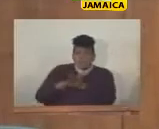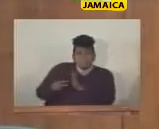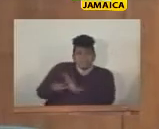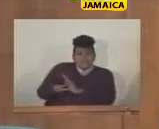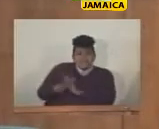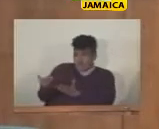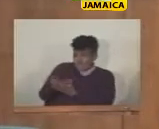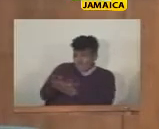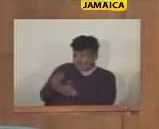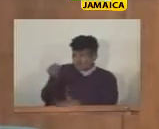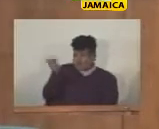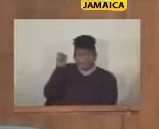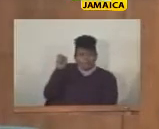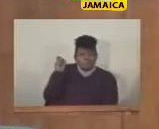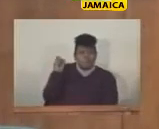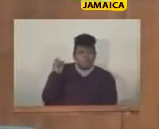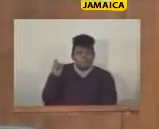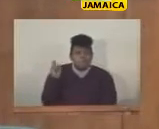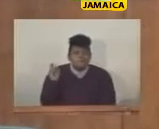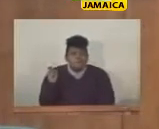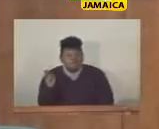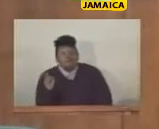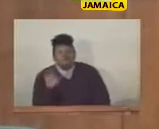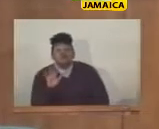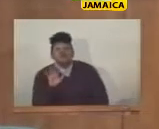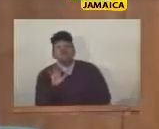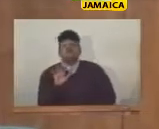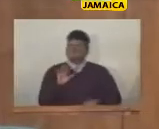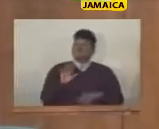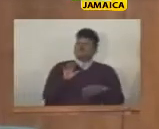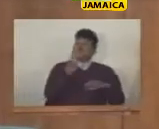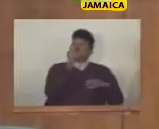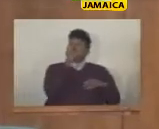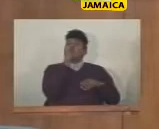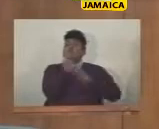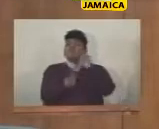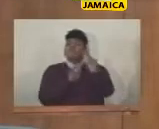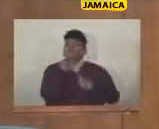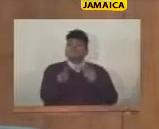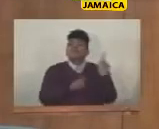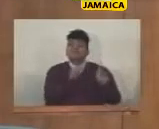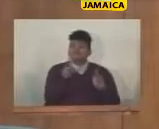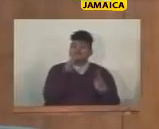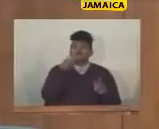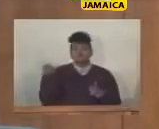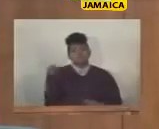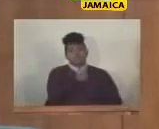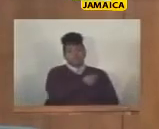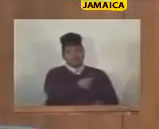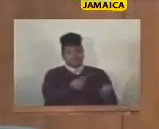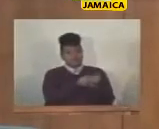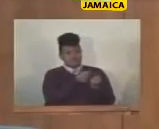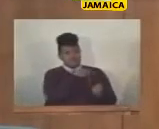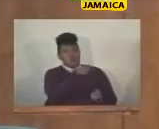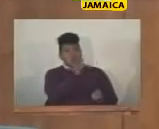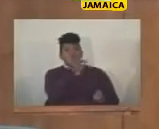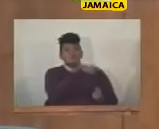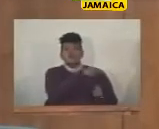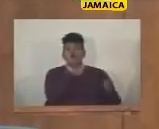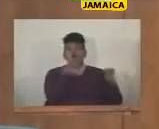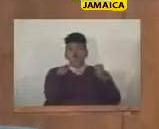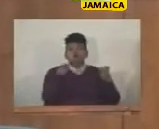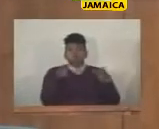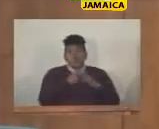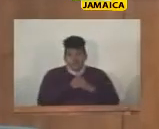hardwares, when these boys were buying out furniture stores, when these boys